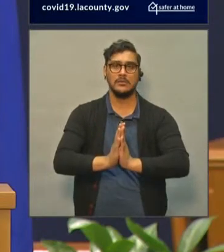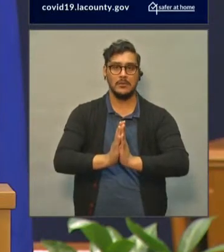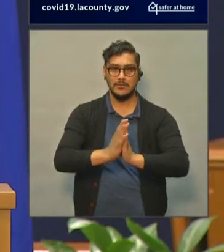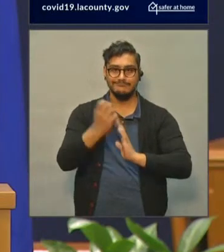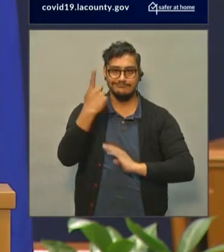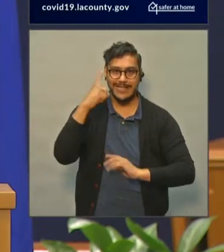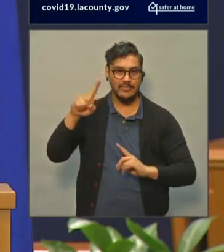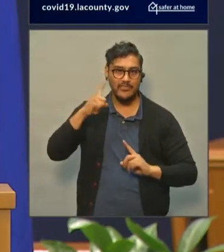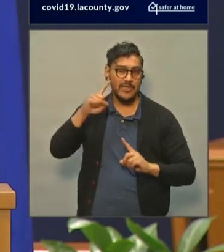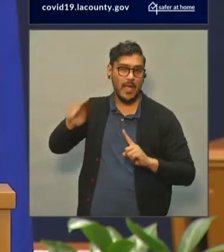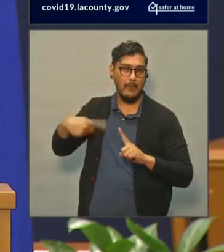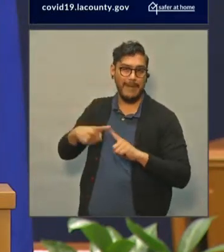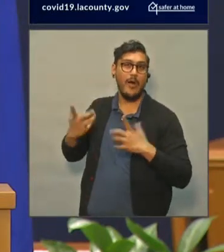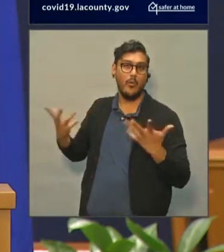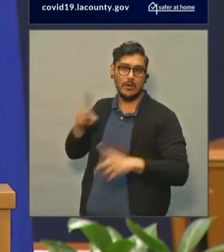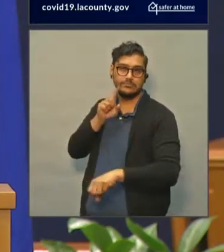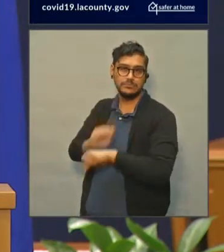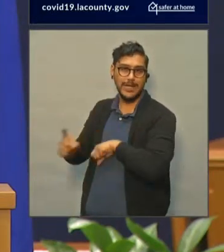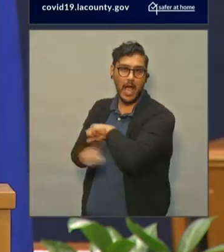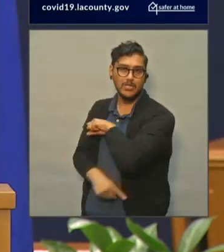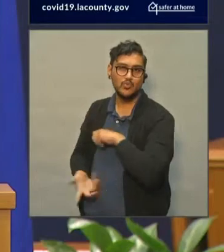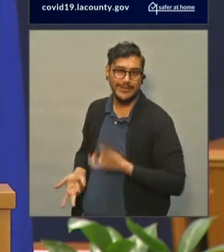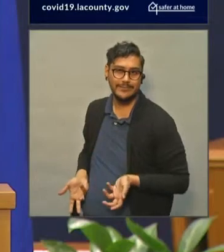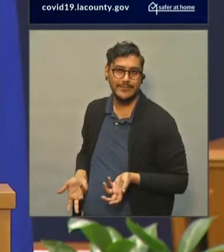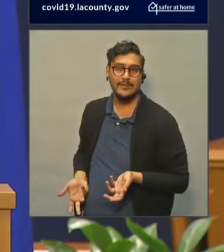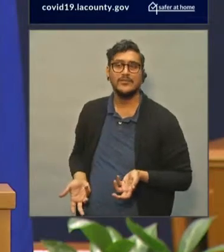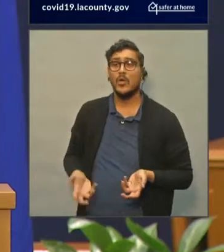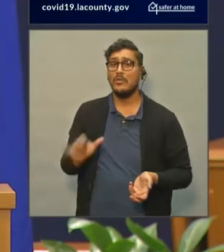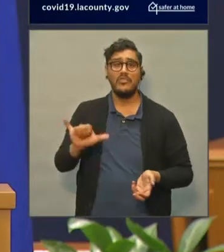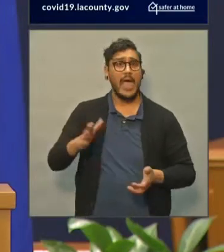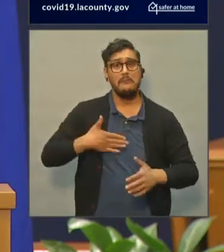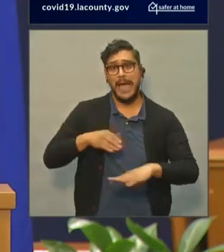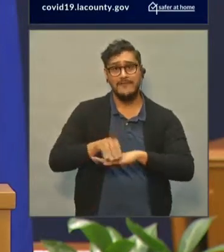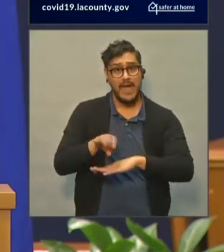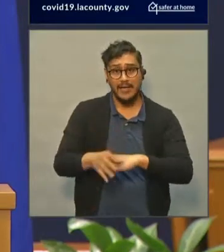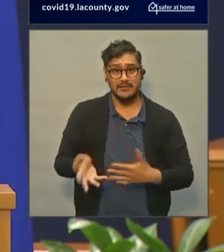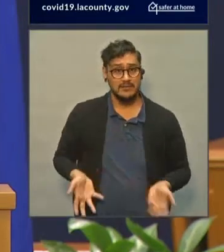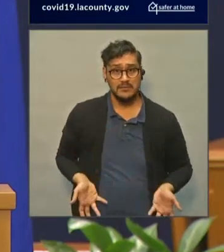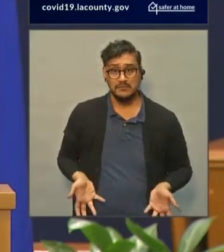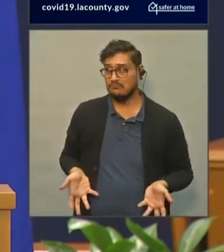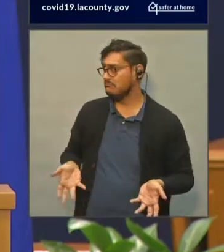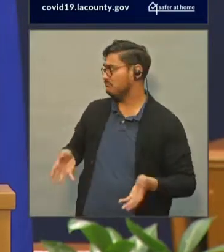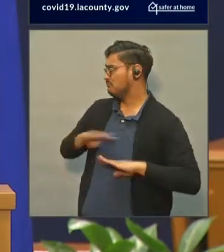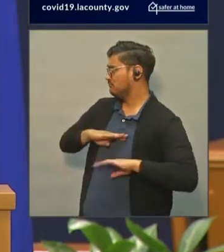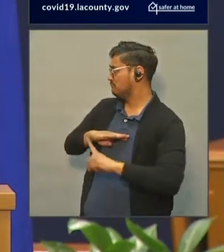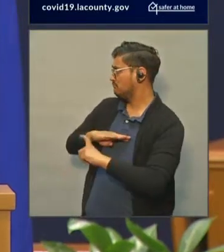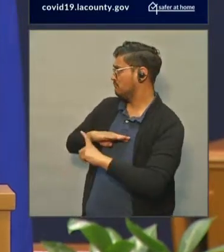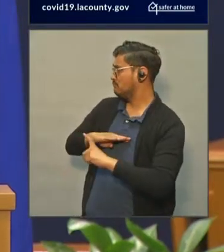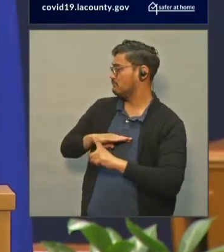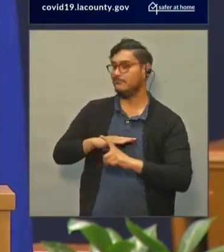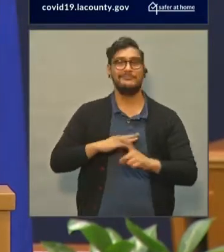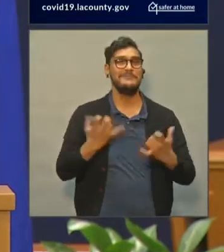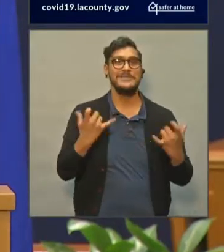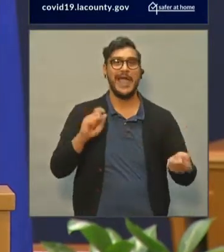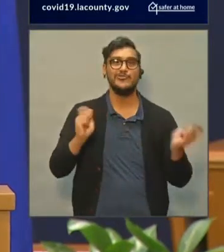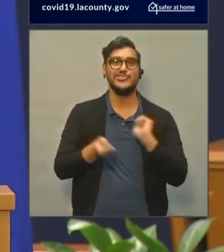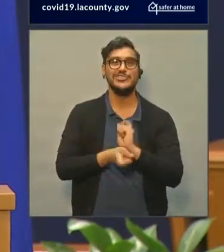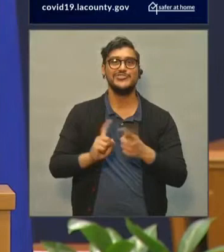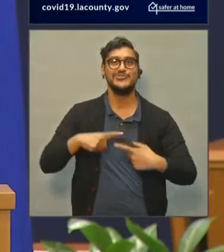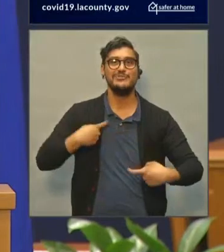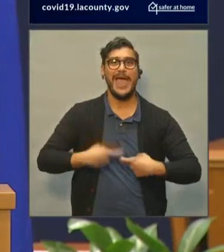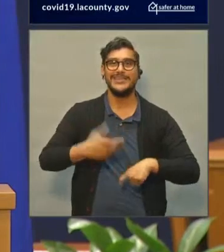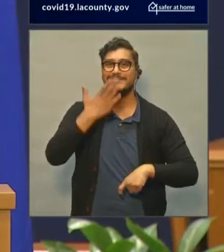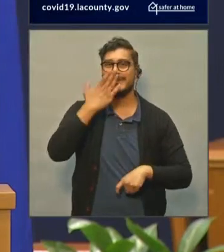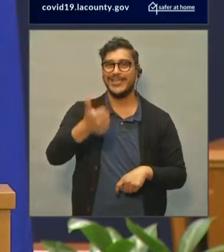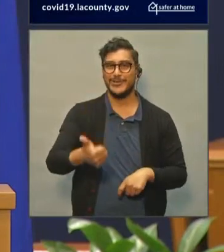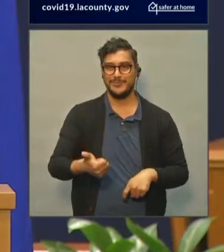store for us. So that would be my advice to everybody. Is that okay? Yes, super great. Now we are going to do remarks in Spanish.